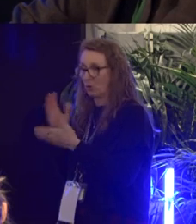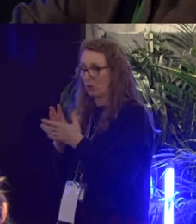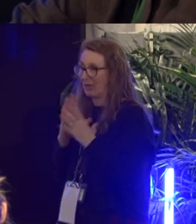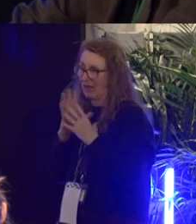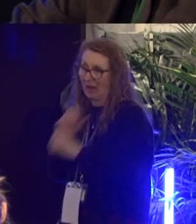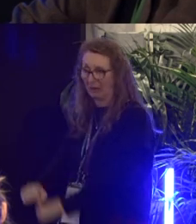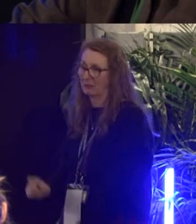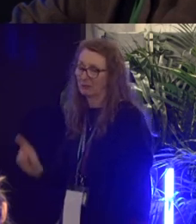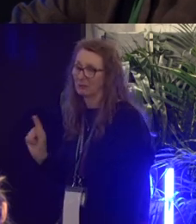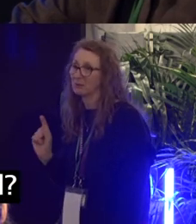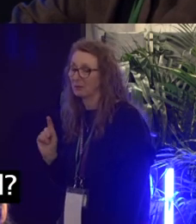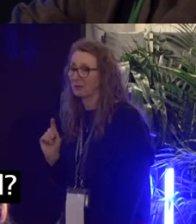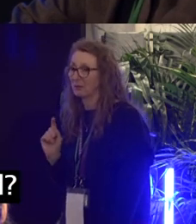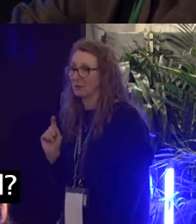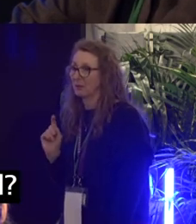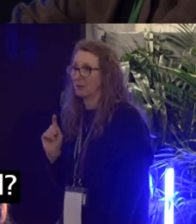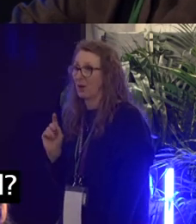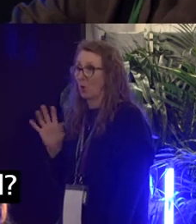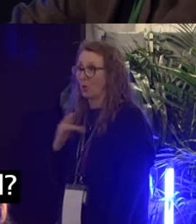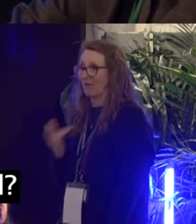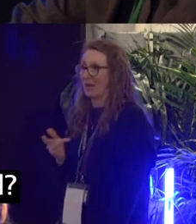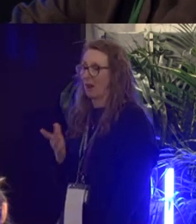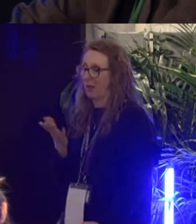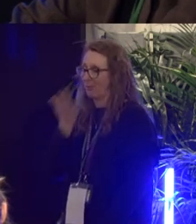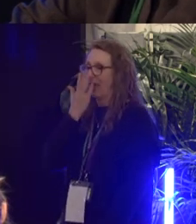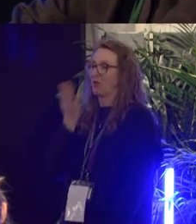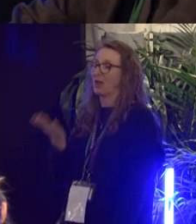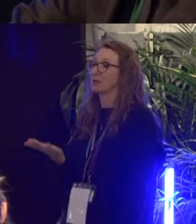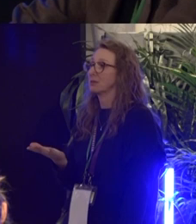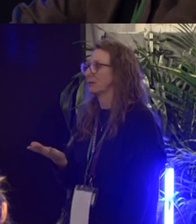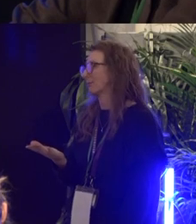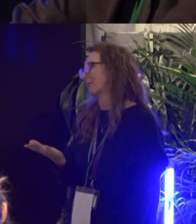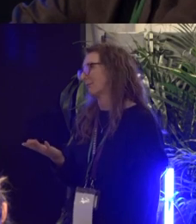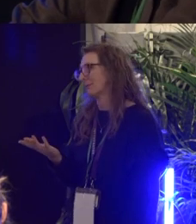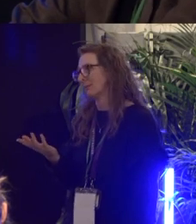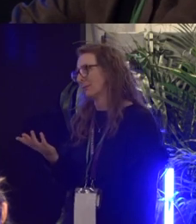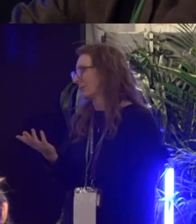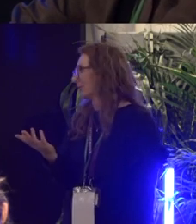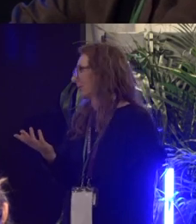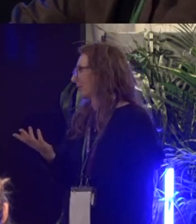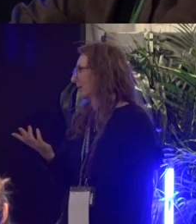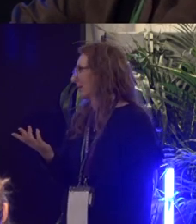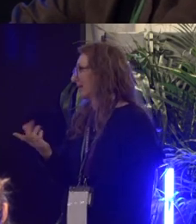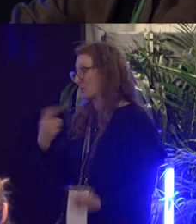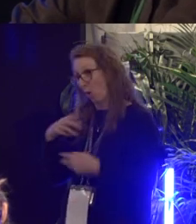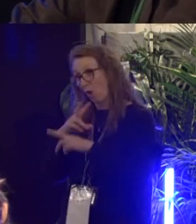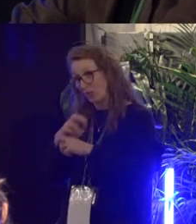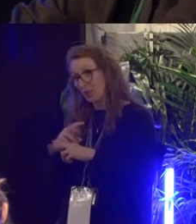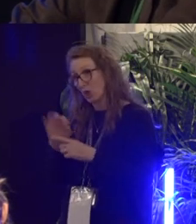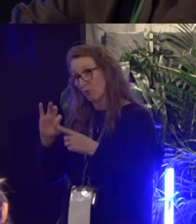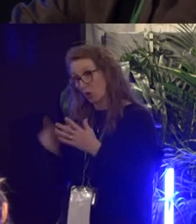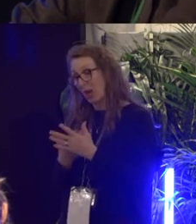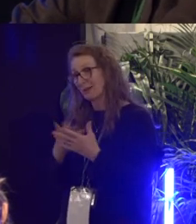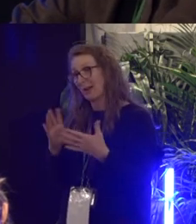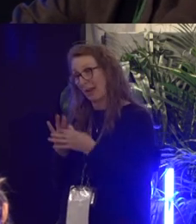it? Are you going to feel sort of embarrassed? So that's kind of what our research project was about.